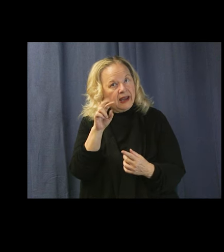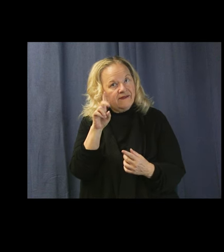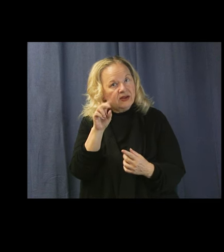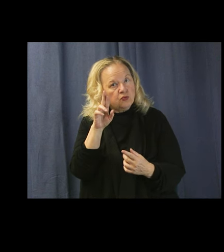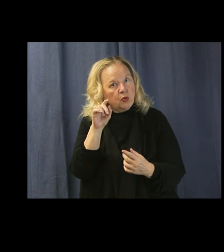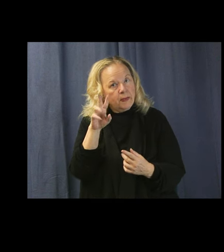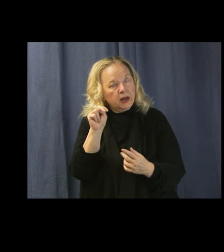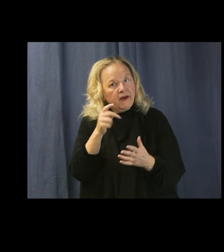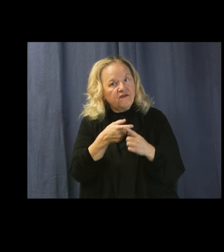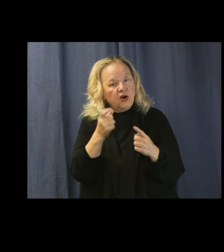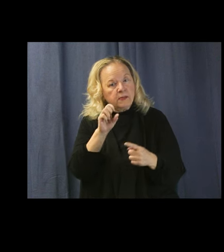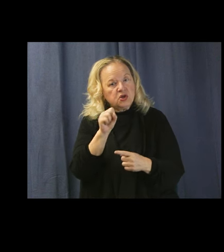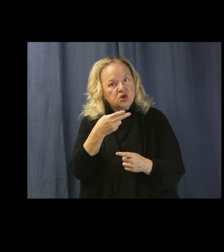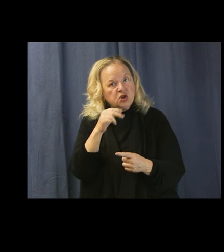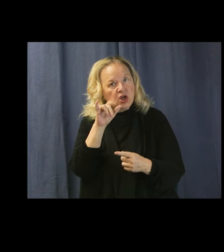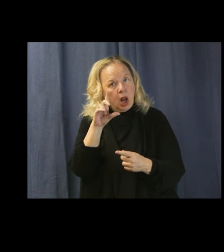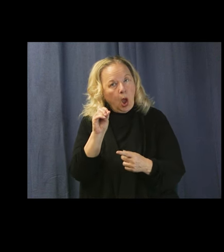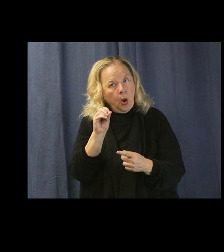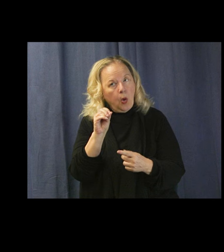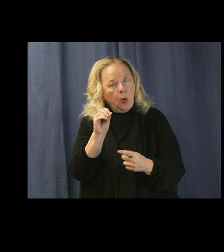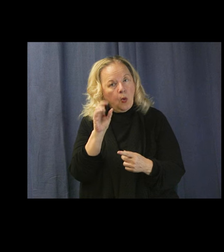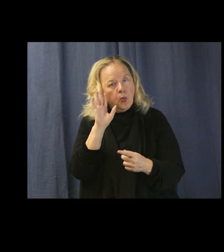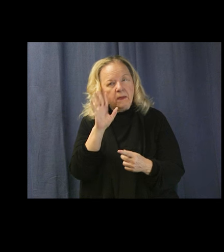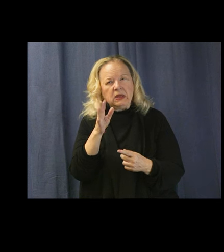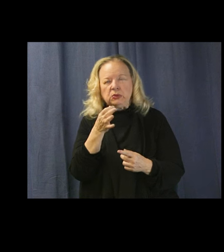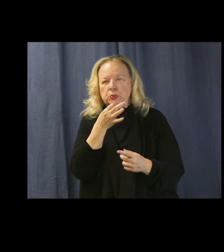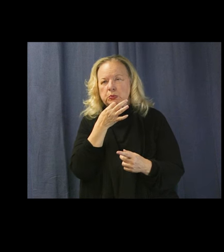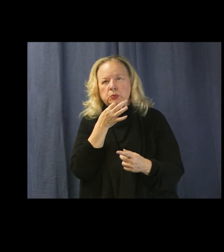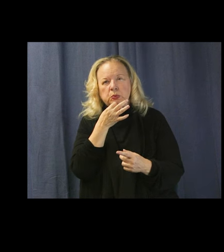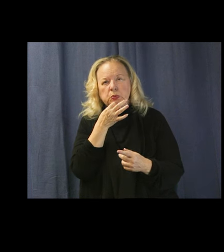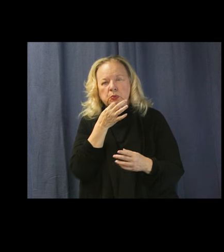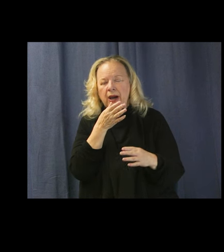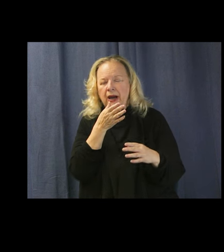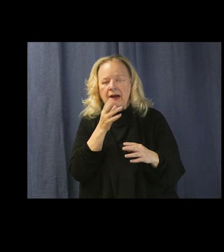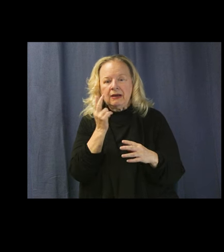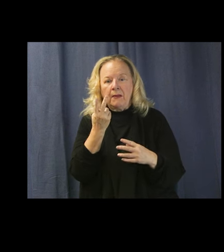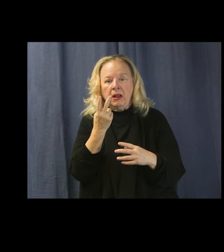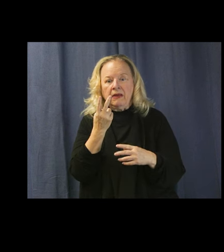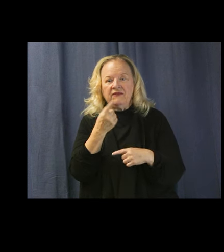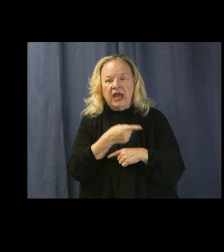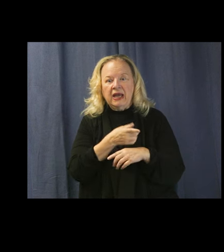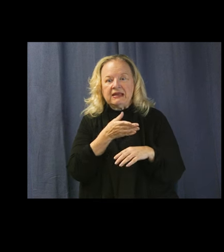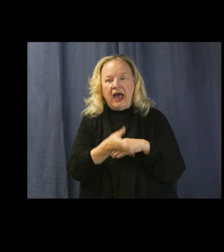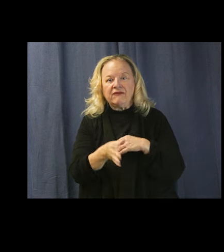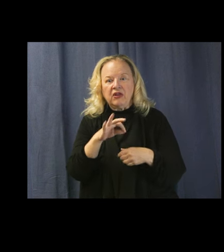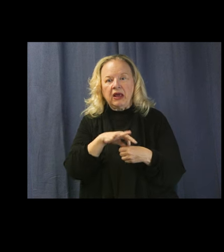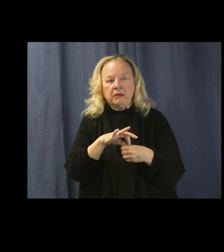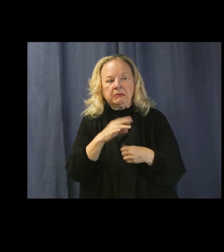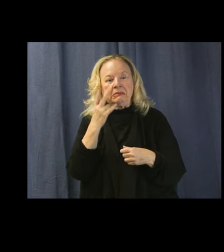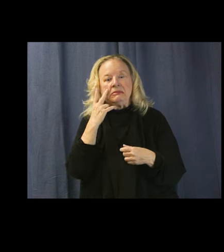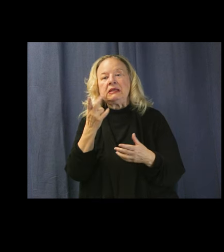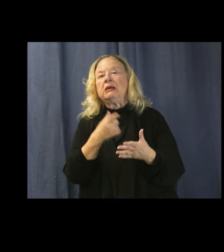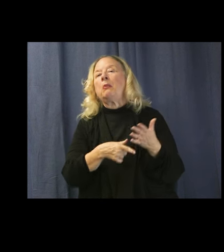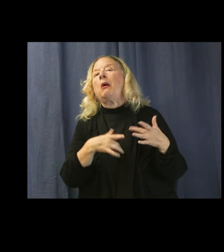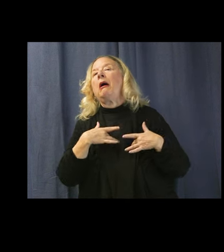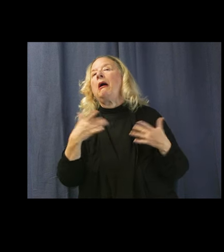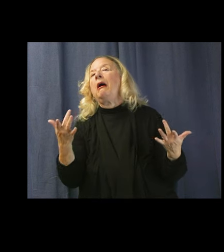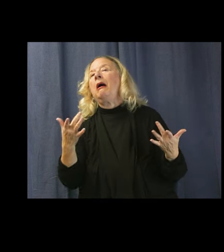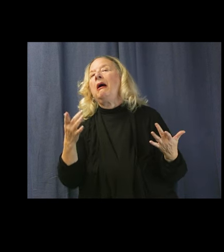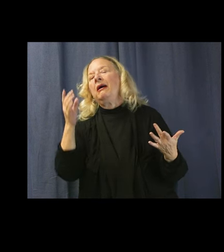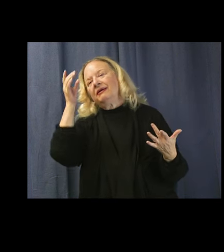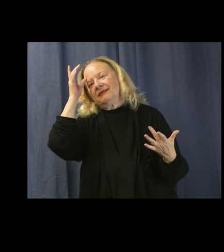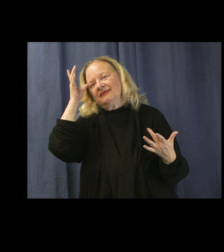Shiloh. And he's going to be here just a couple days after the election. So it'll be quite interesting to see what he has to share.